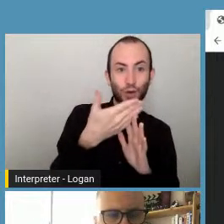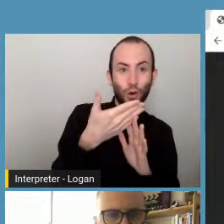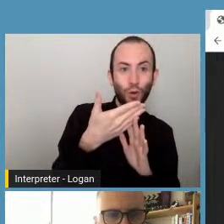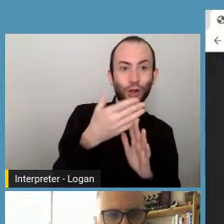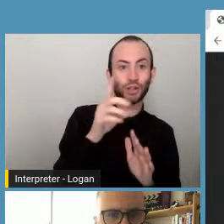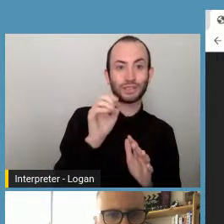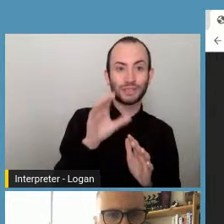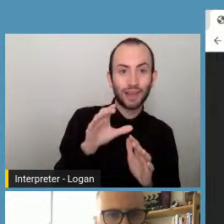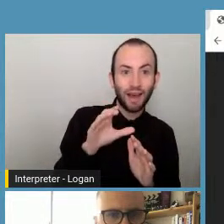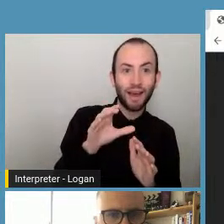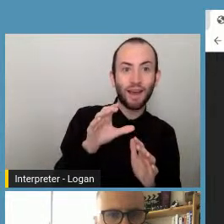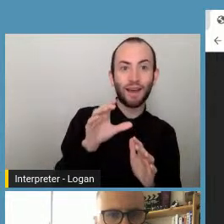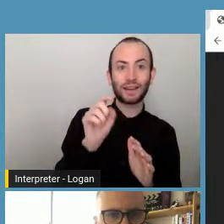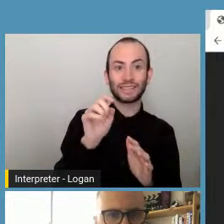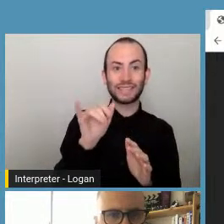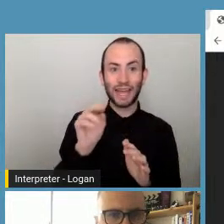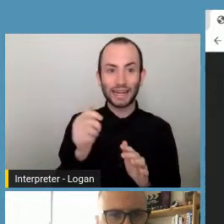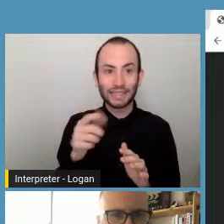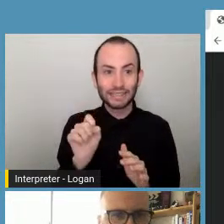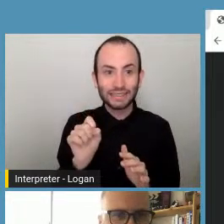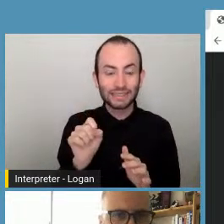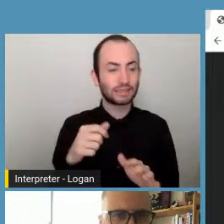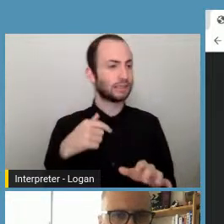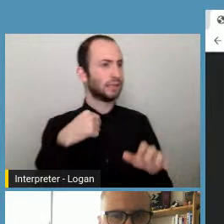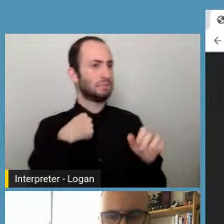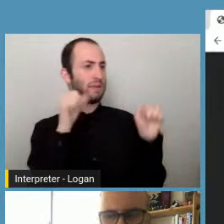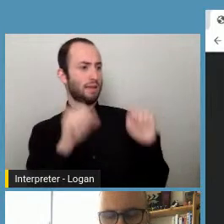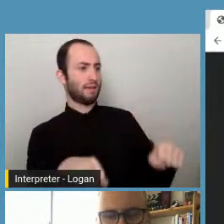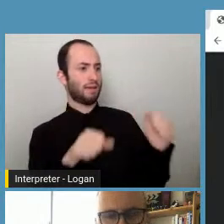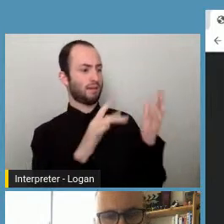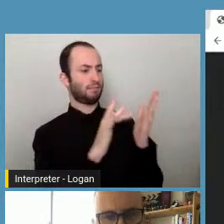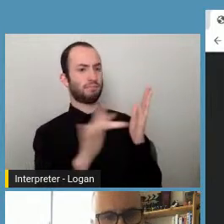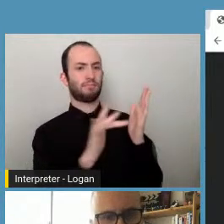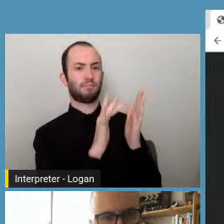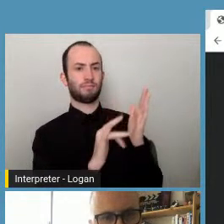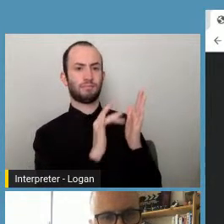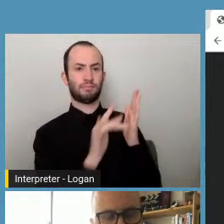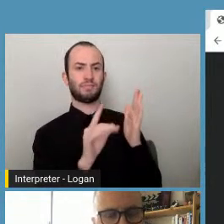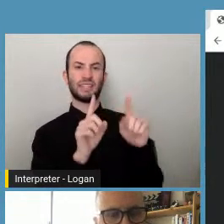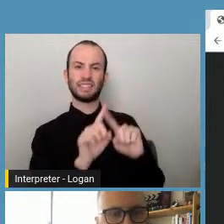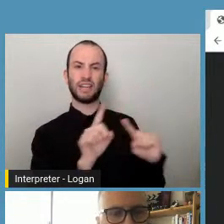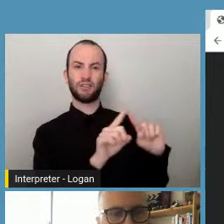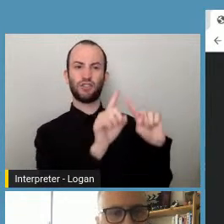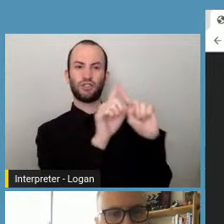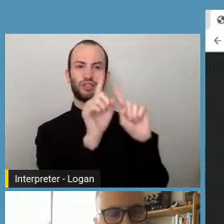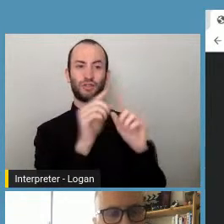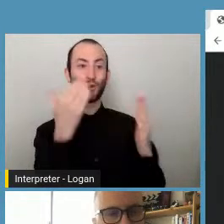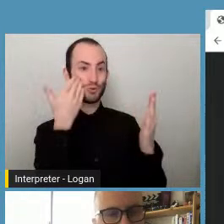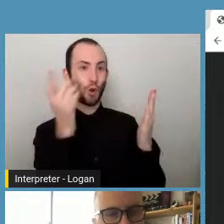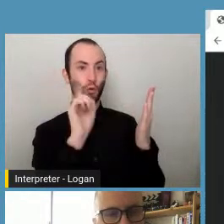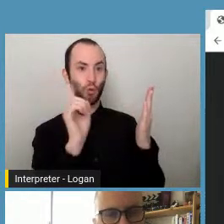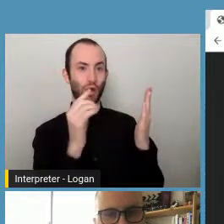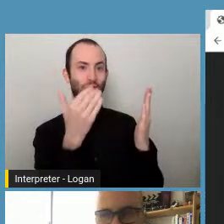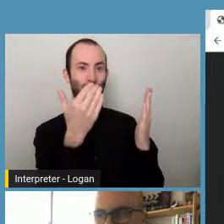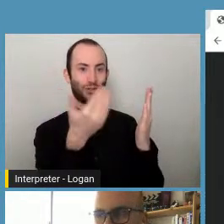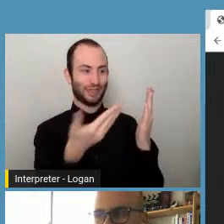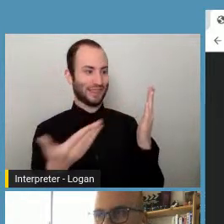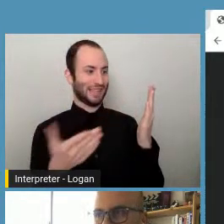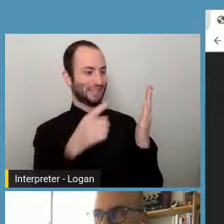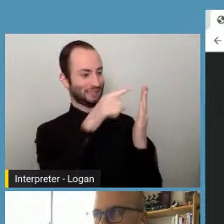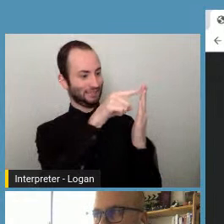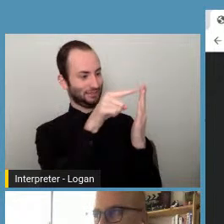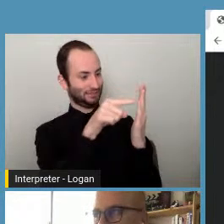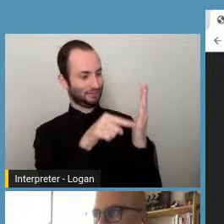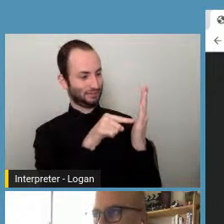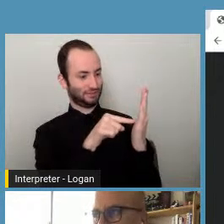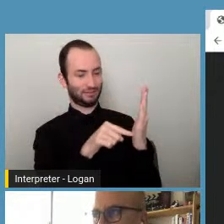phone, settings, I can swipe, I can perform gestures, and I can navigate this screen. And that's really important, because what that means